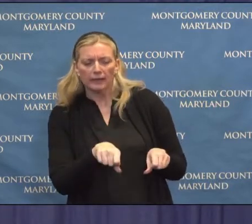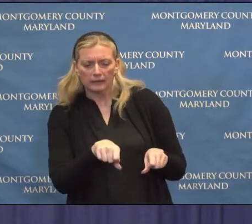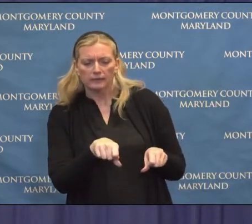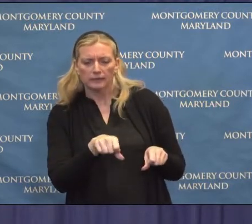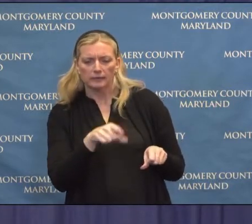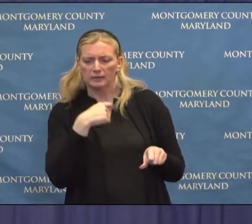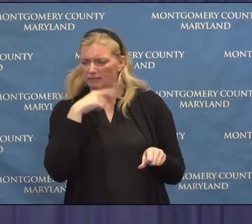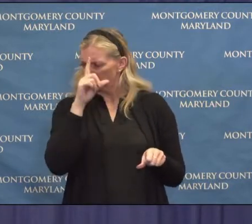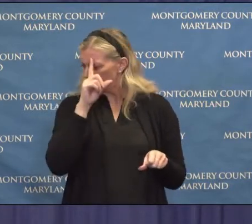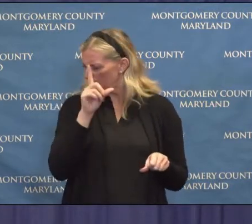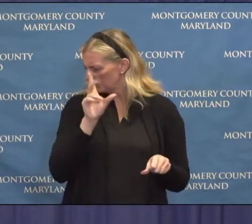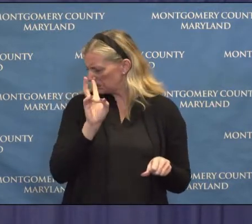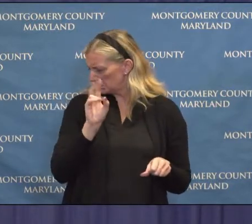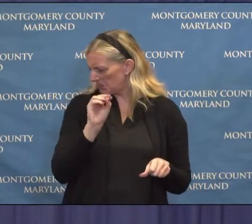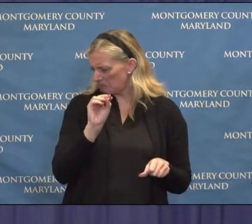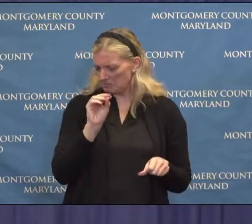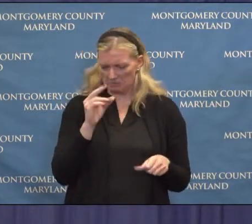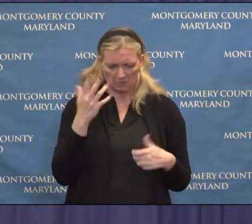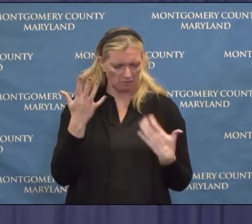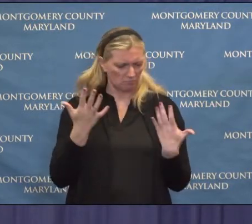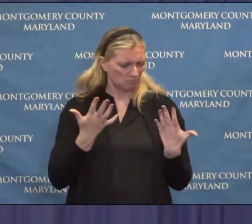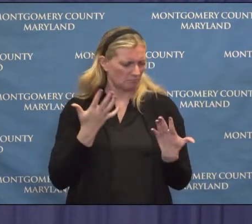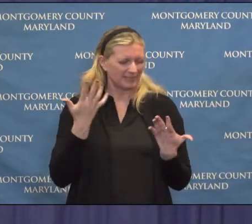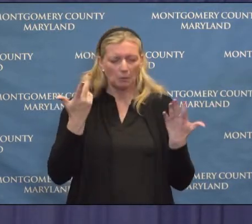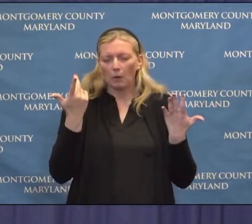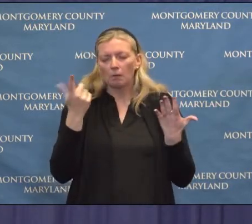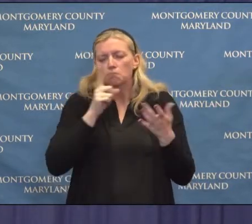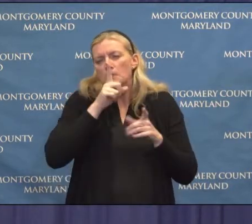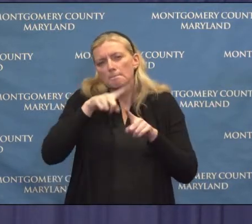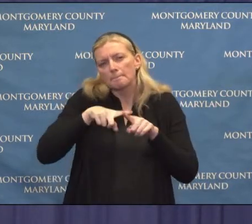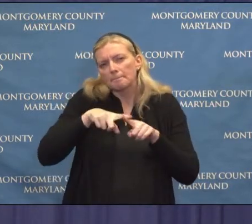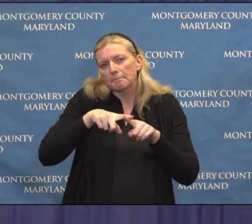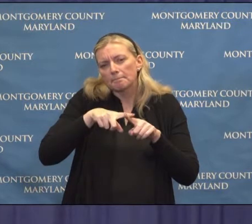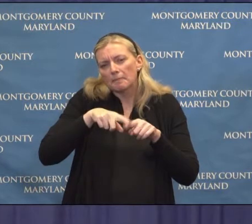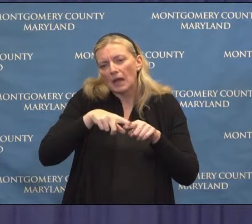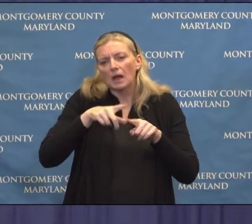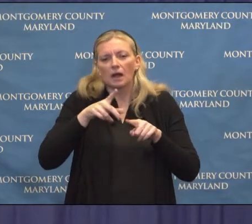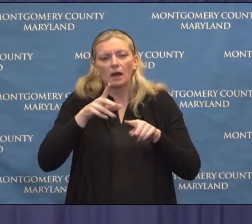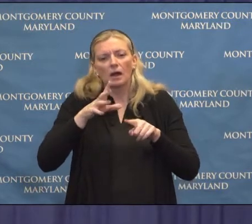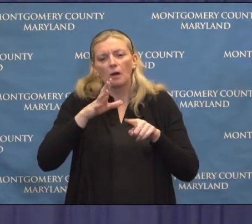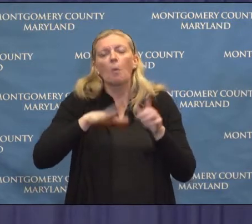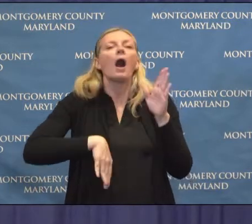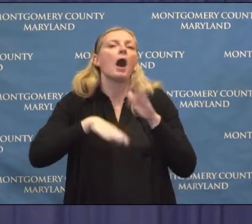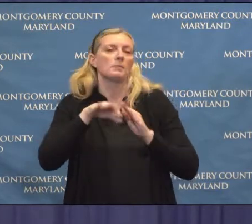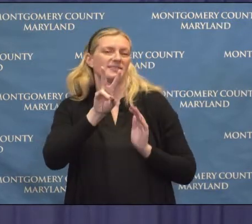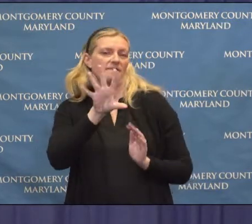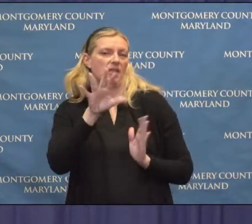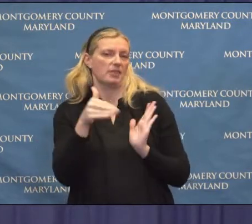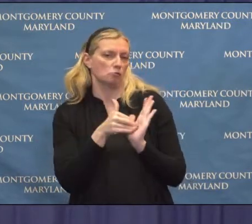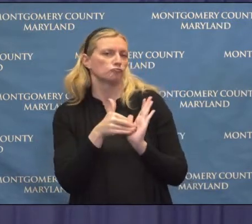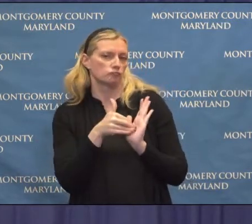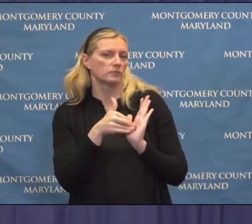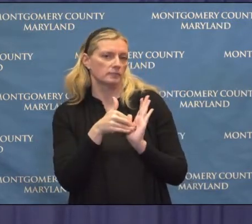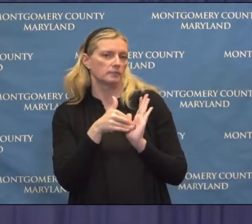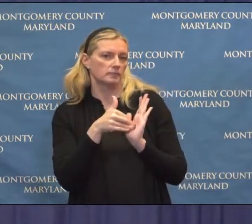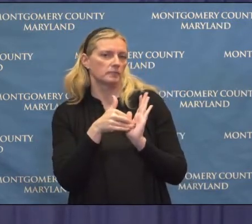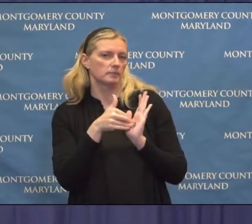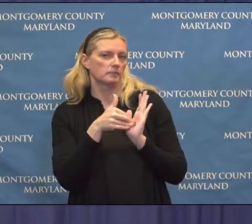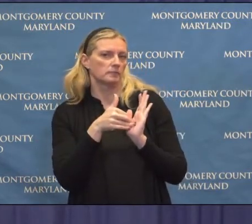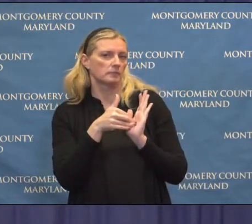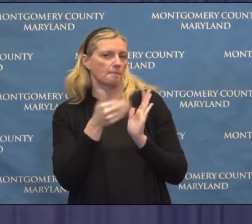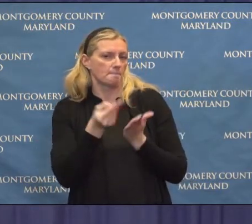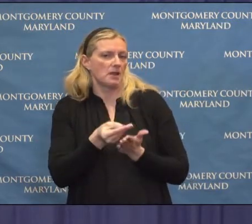anywhere from as little as they ask for, up to $75,000. We are